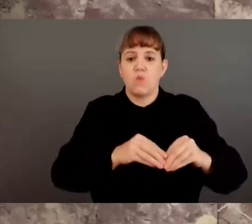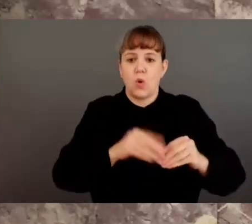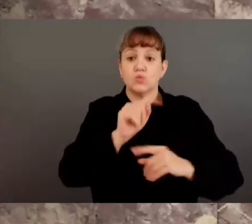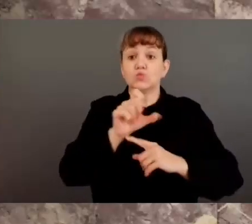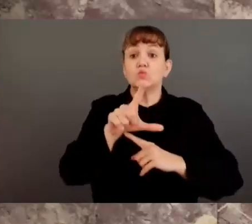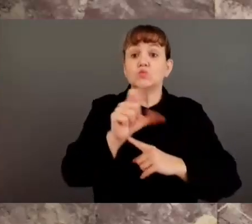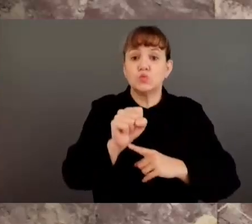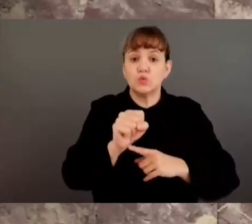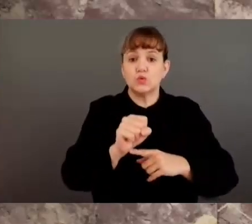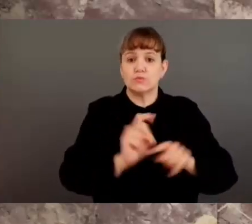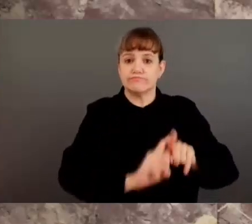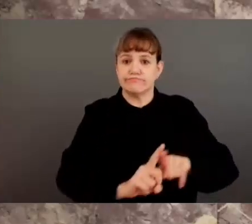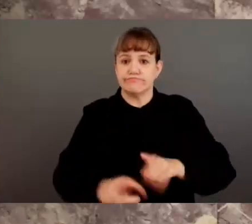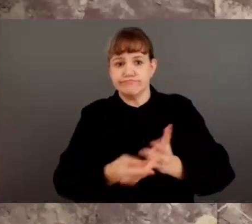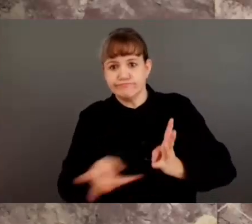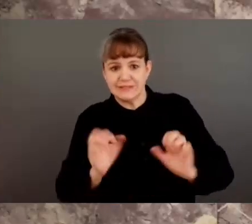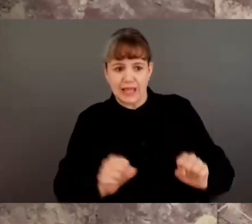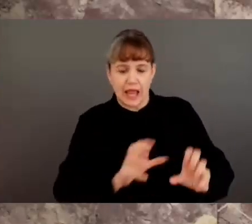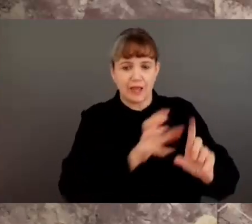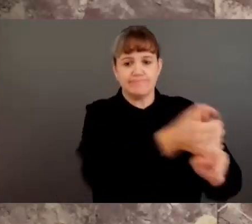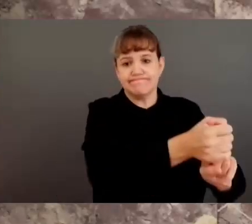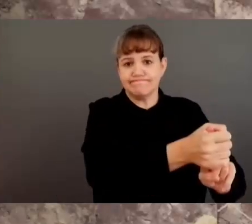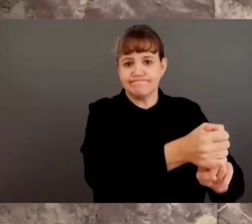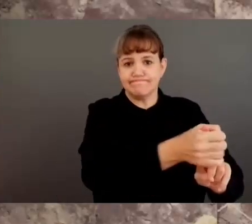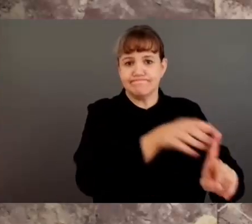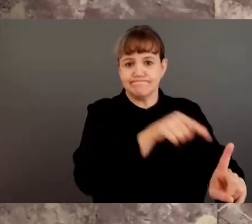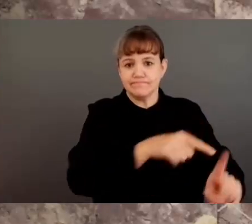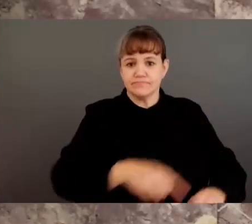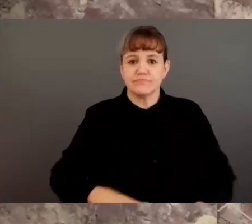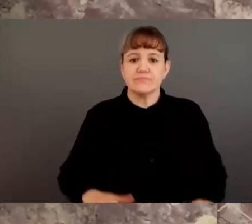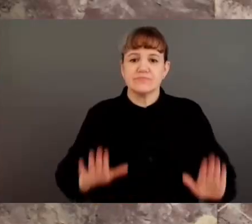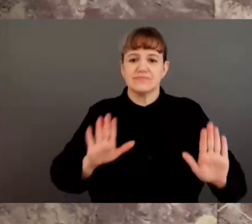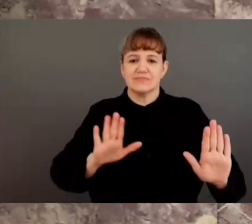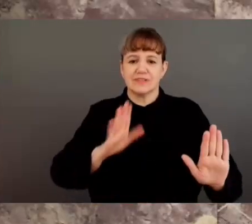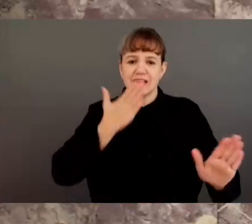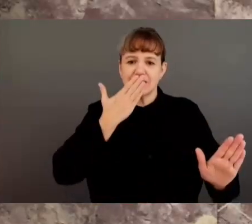Thank you, Minister. This targeted work that we've done to combat